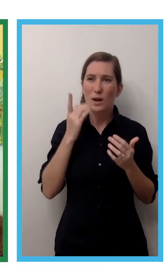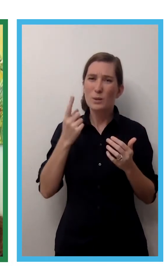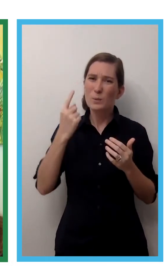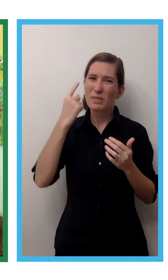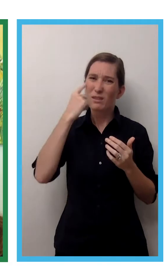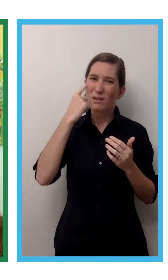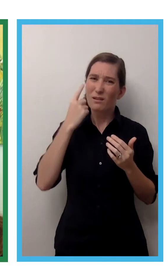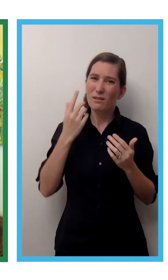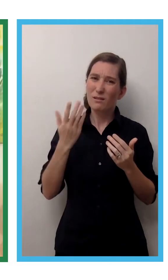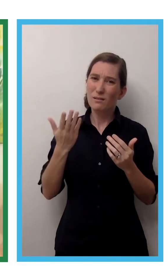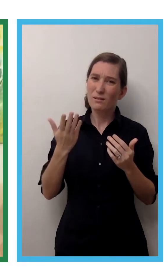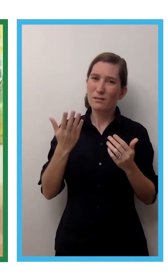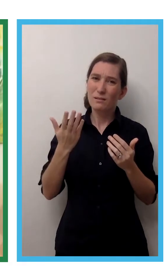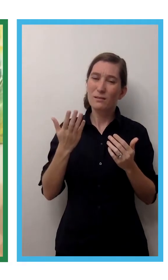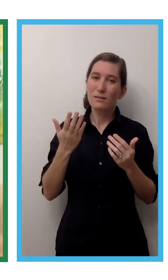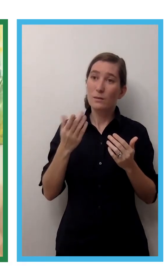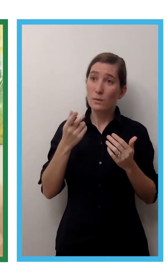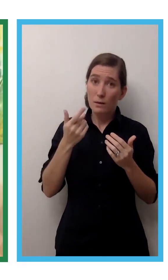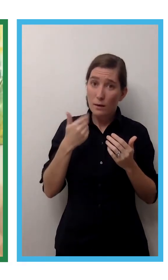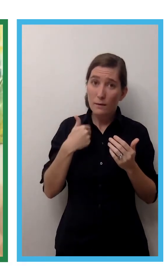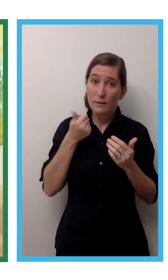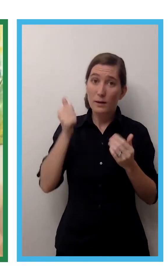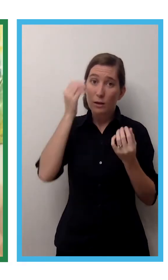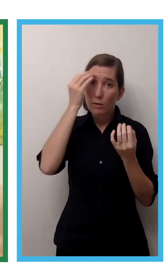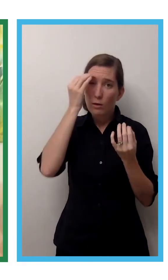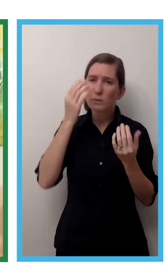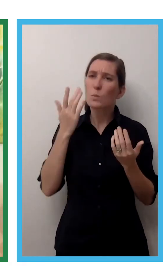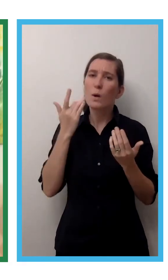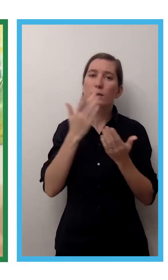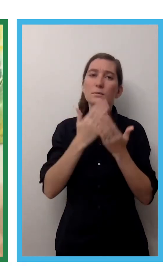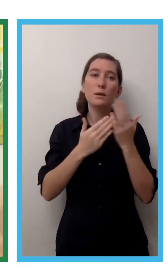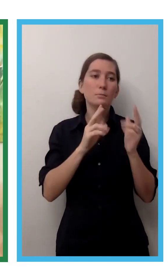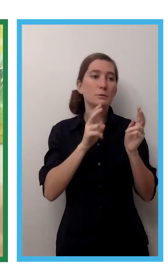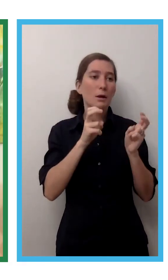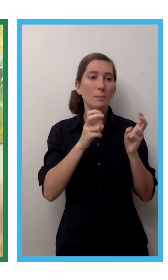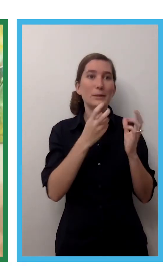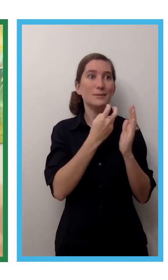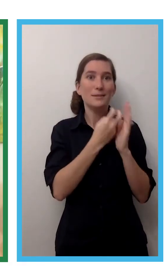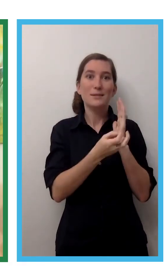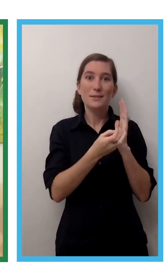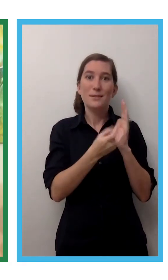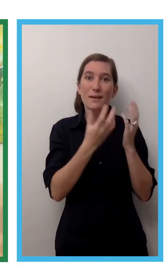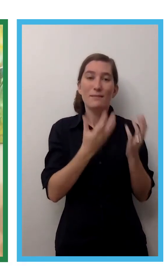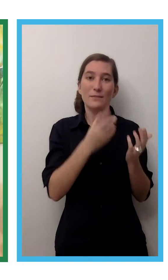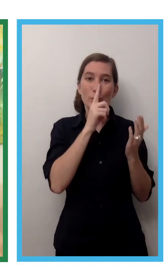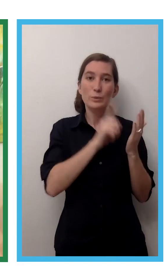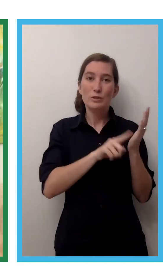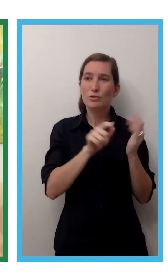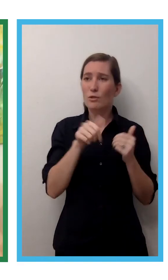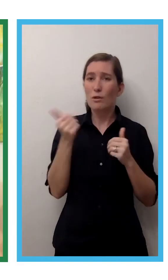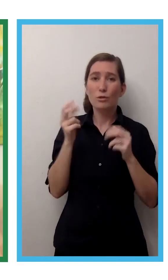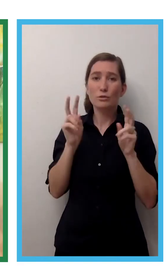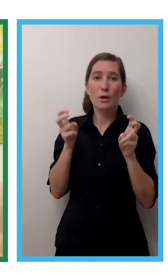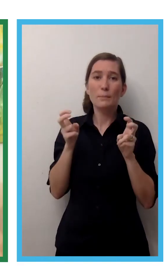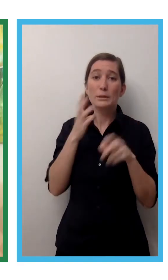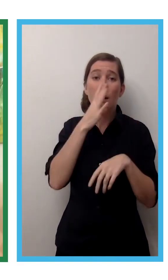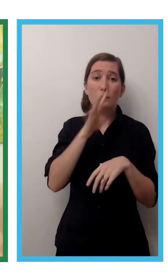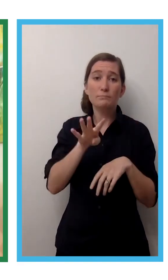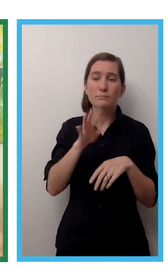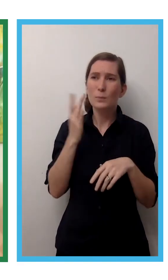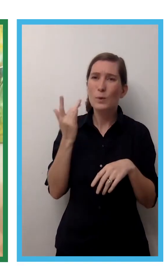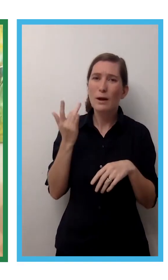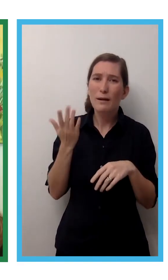other things do not? Well, you know, that's a great question. And I think that some things I think